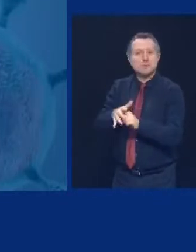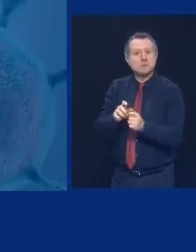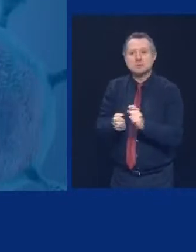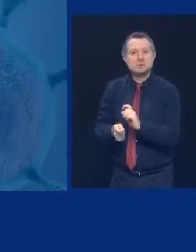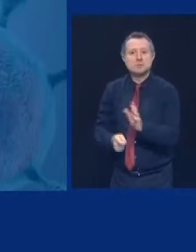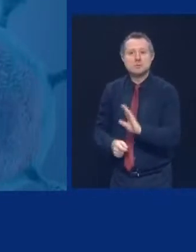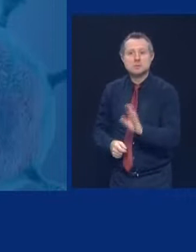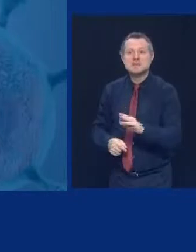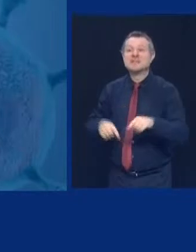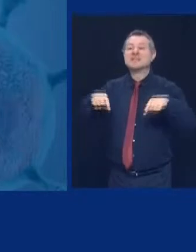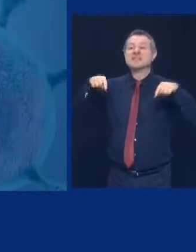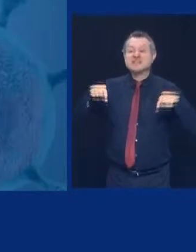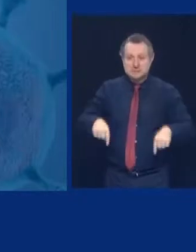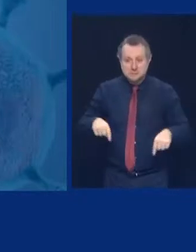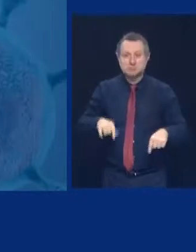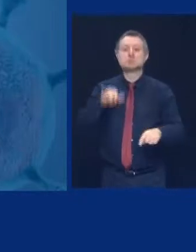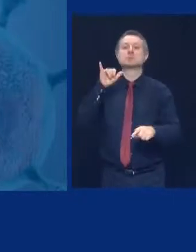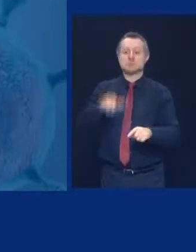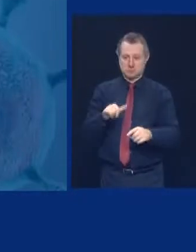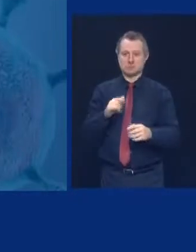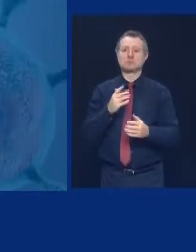wave, okay?